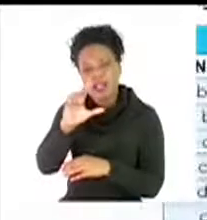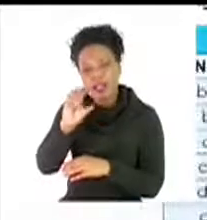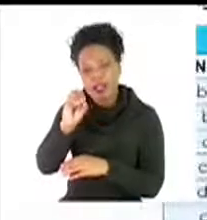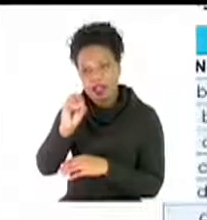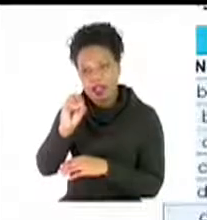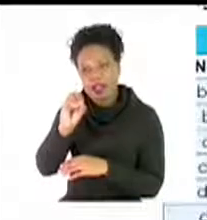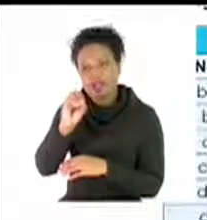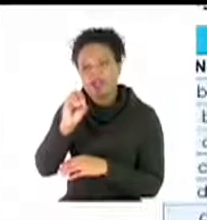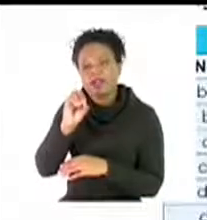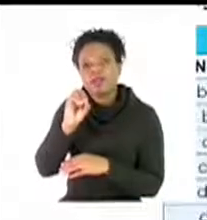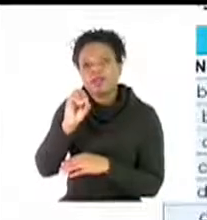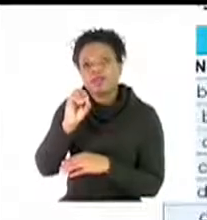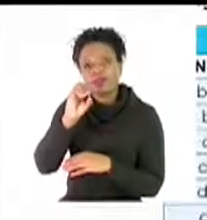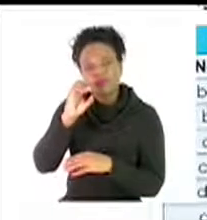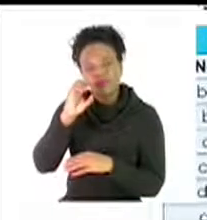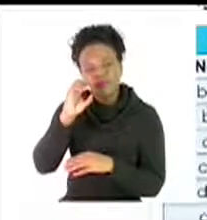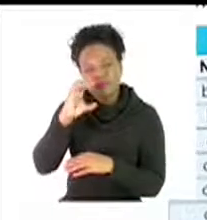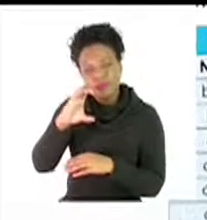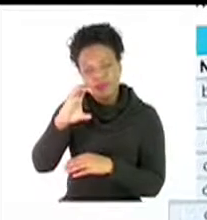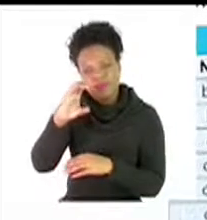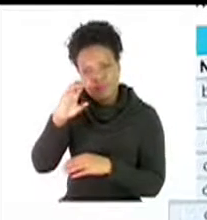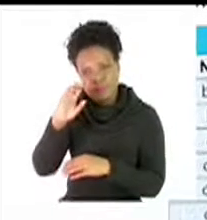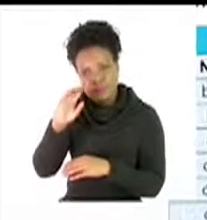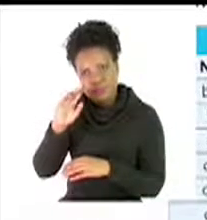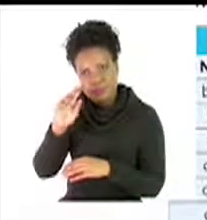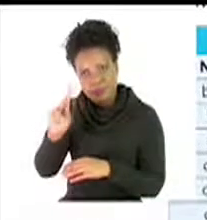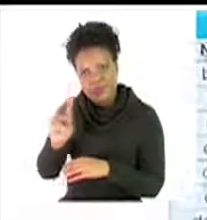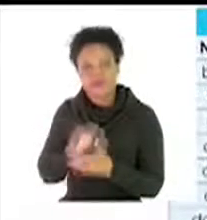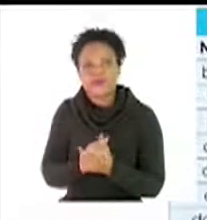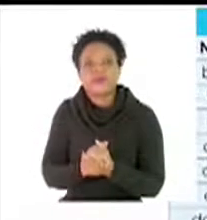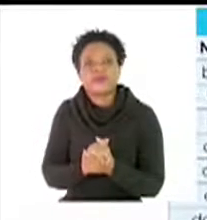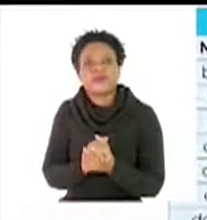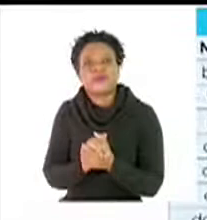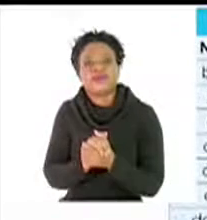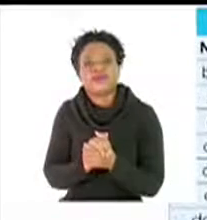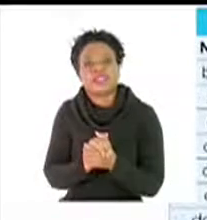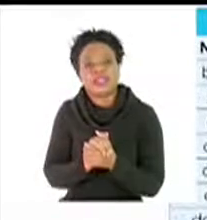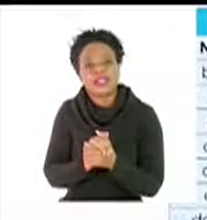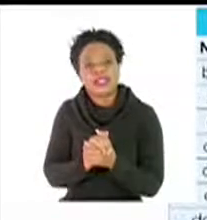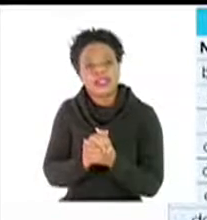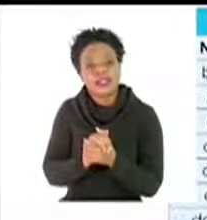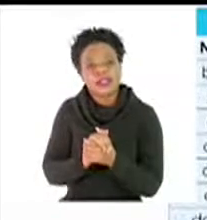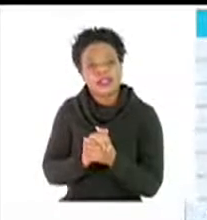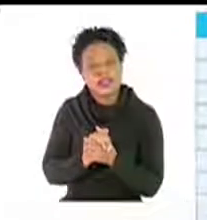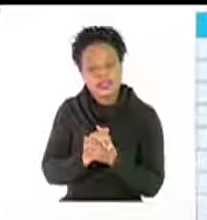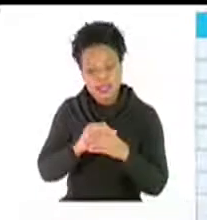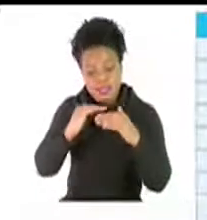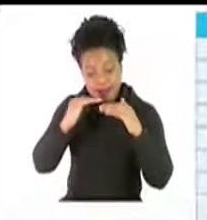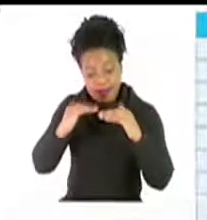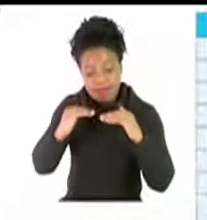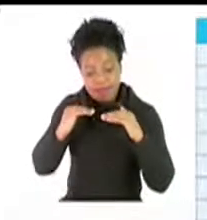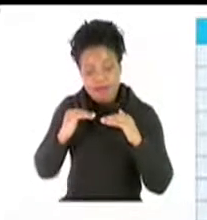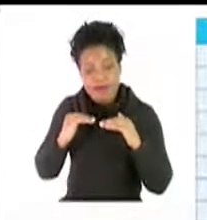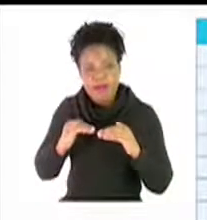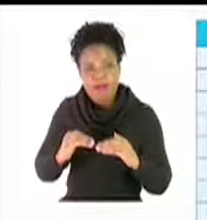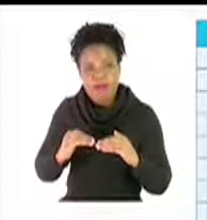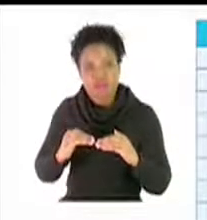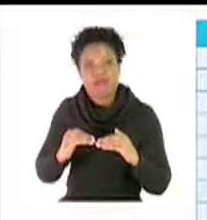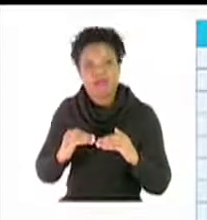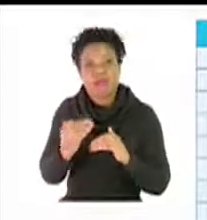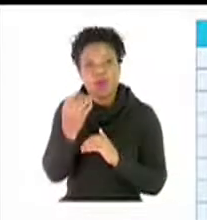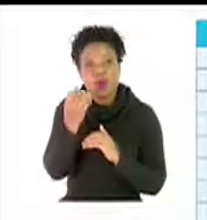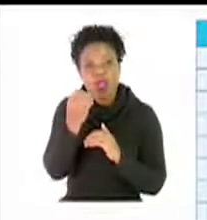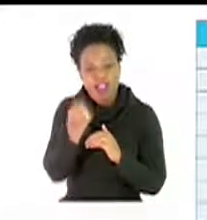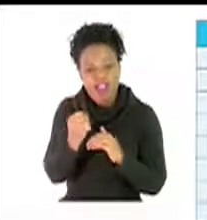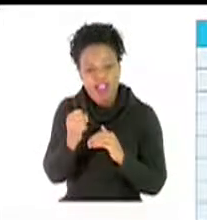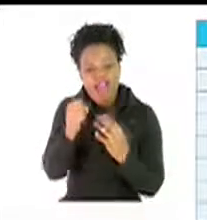have a list of diminutives to refer to. We want to use this as our dictionary as we do